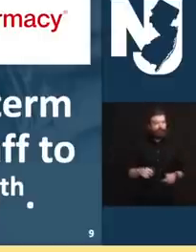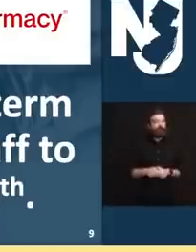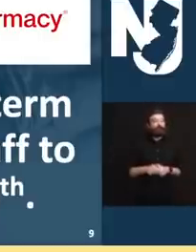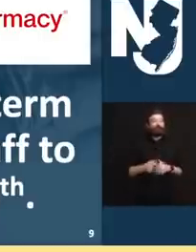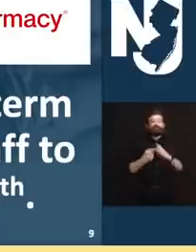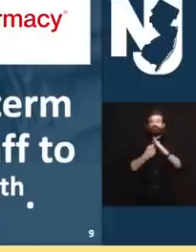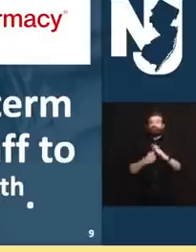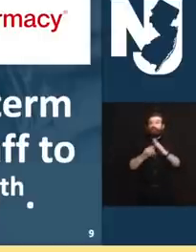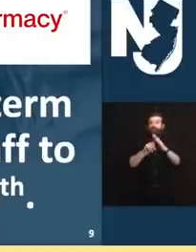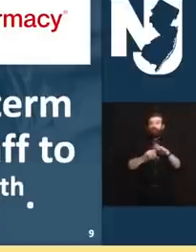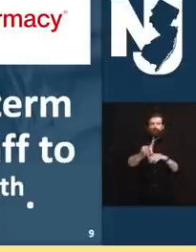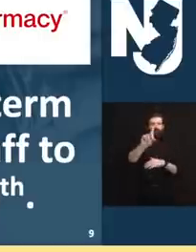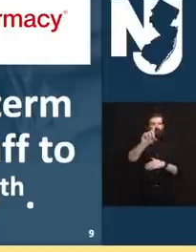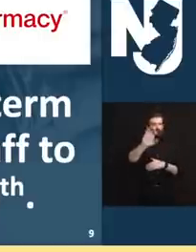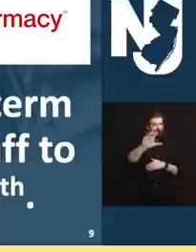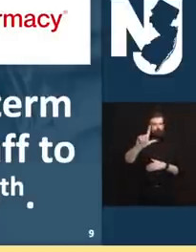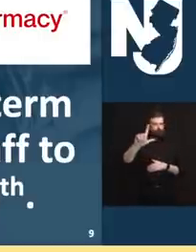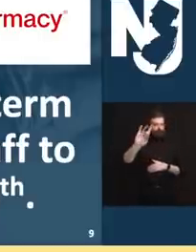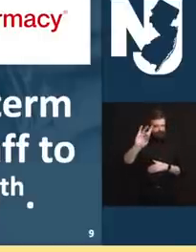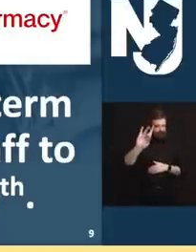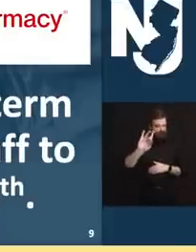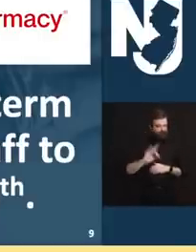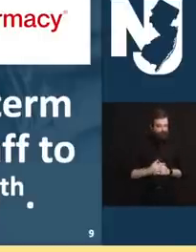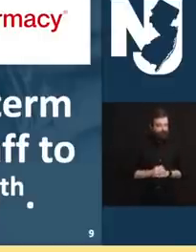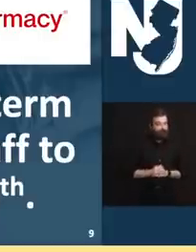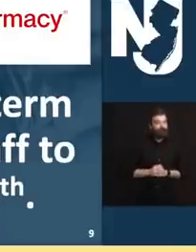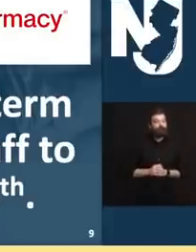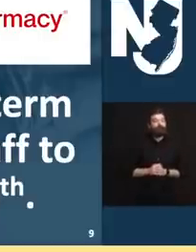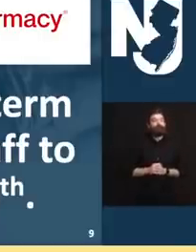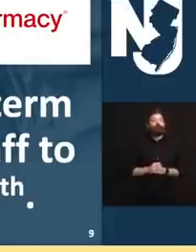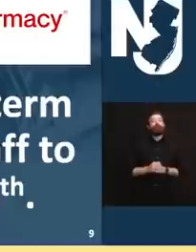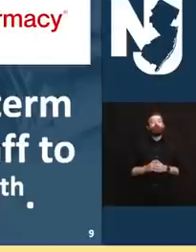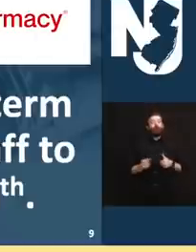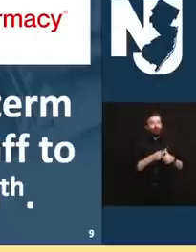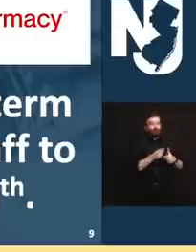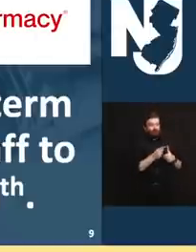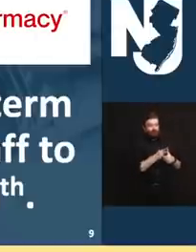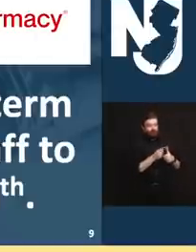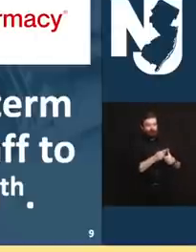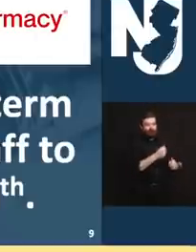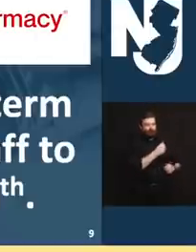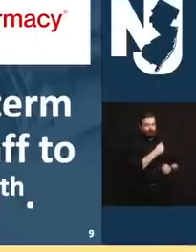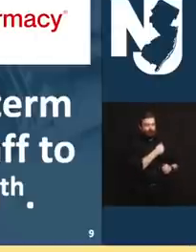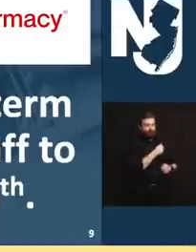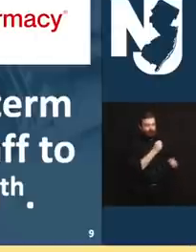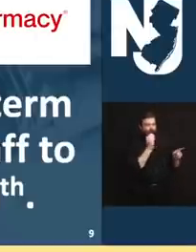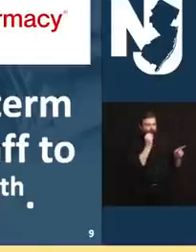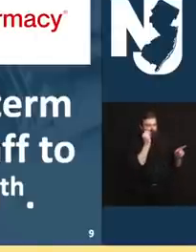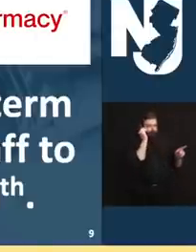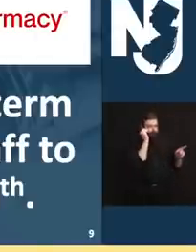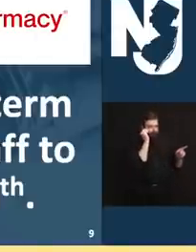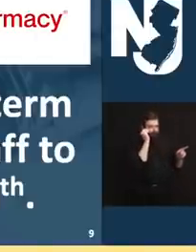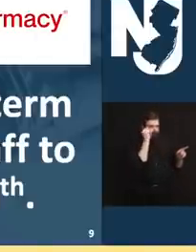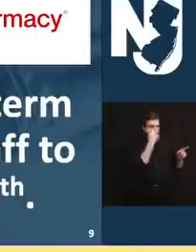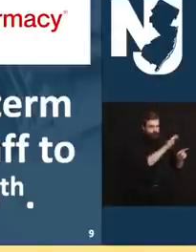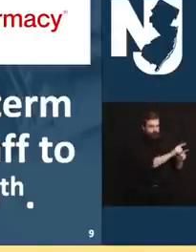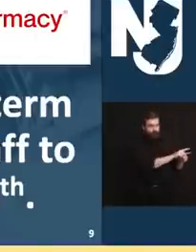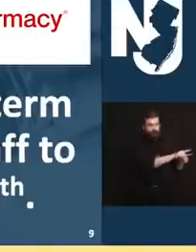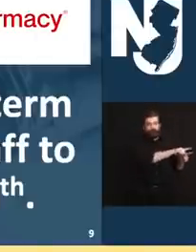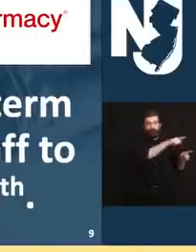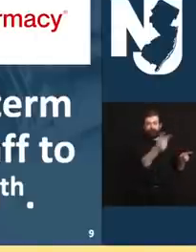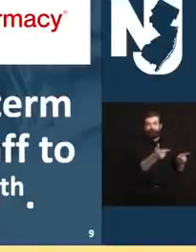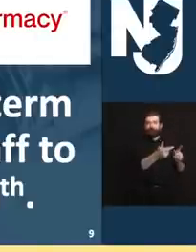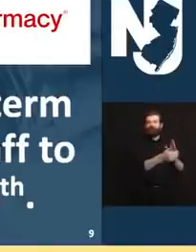veterans' homes and skilled nursing facilities and then move to assisted living residences, among other long-term